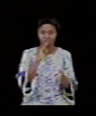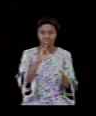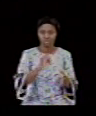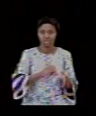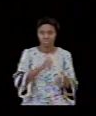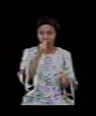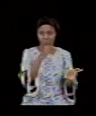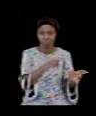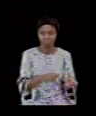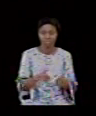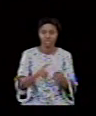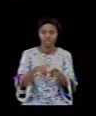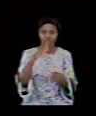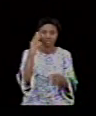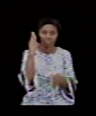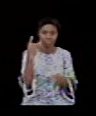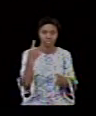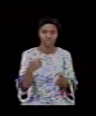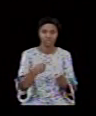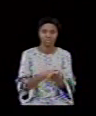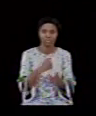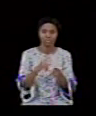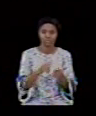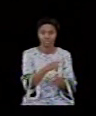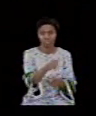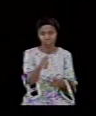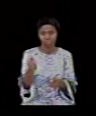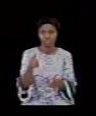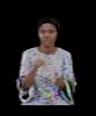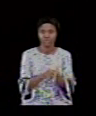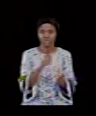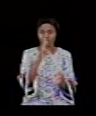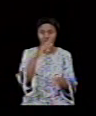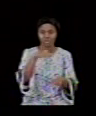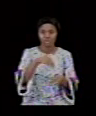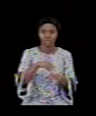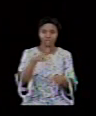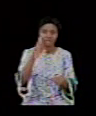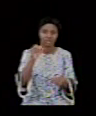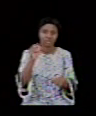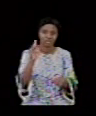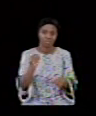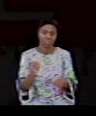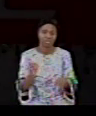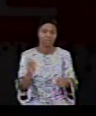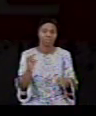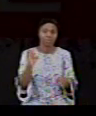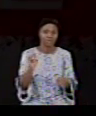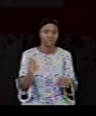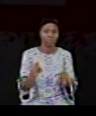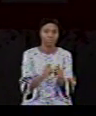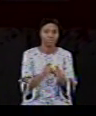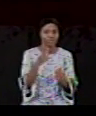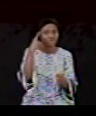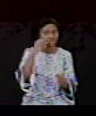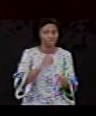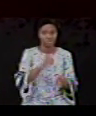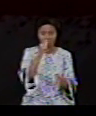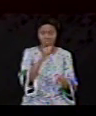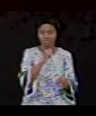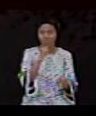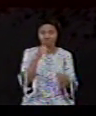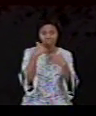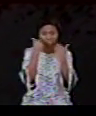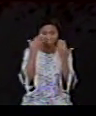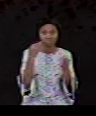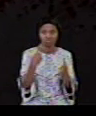am ready to preach the gospel to you that I draw more also for I am not ashamed of